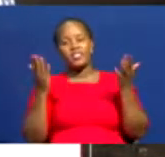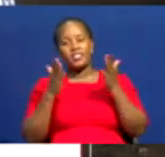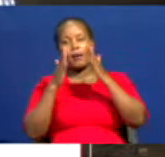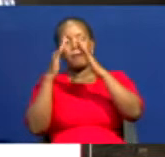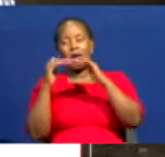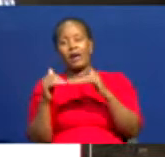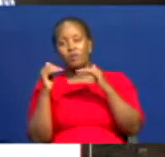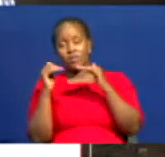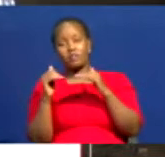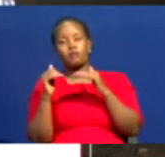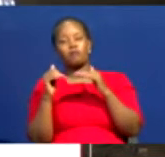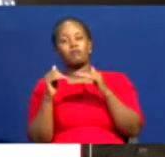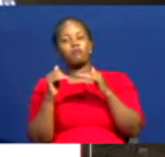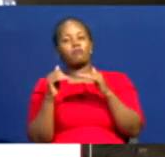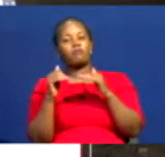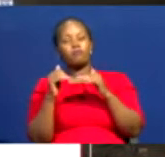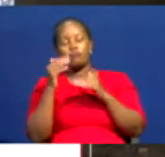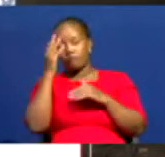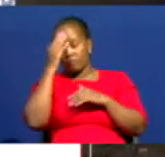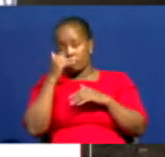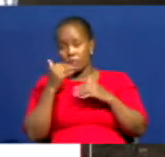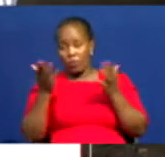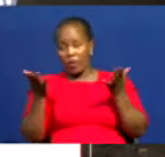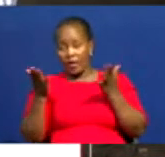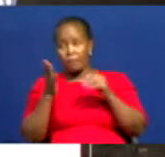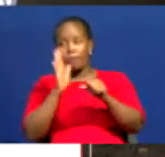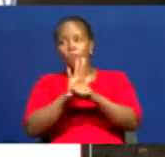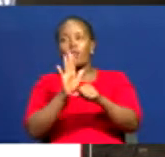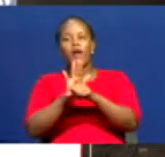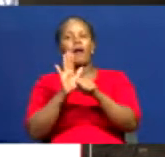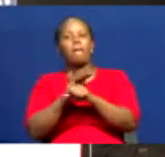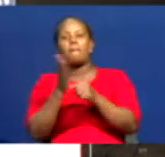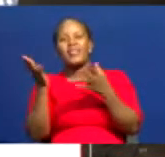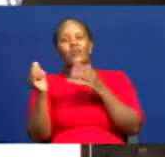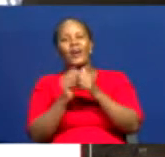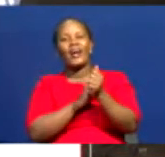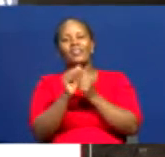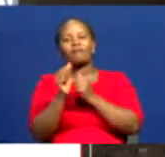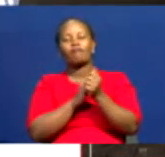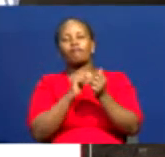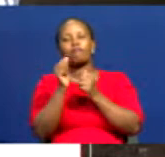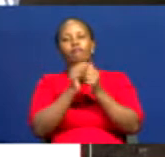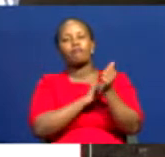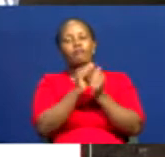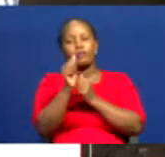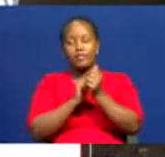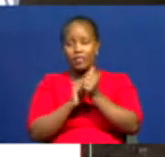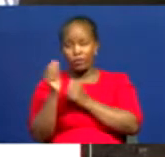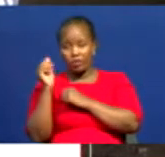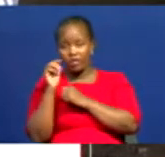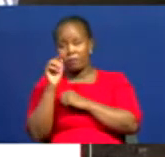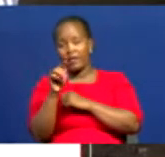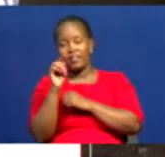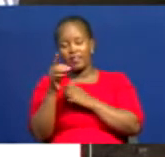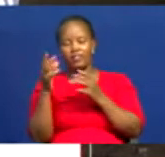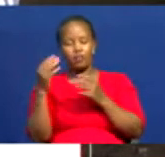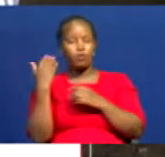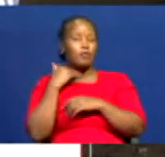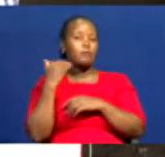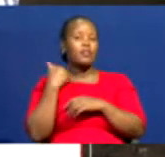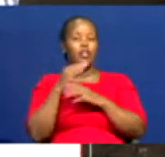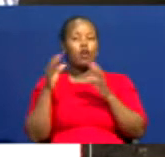households, because most of them were really destroyed by these military groups from